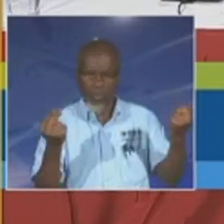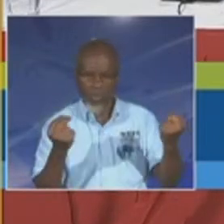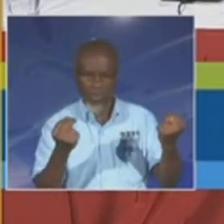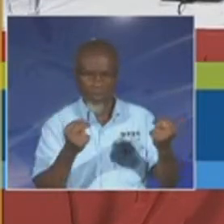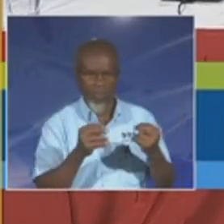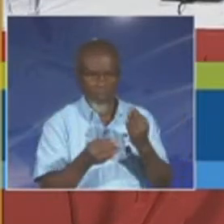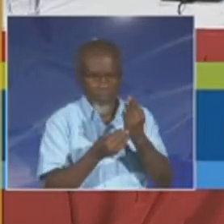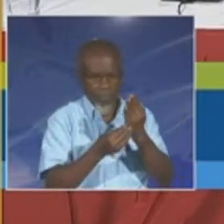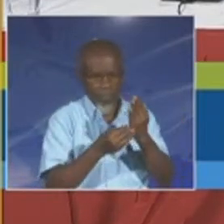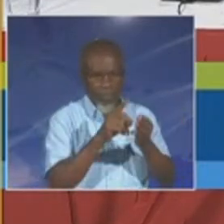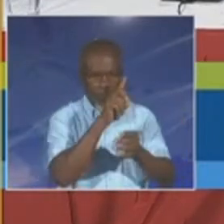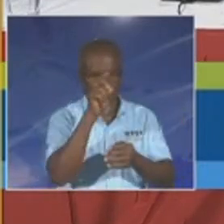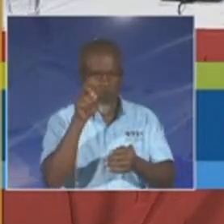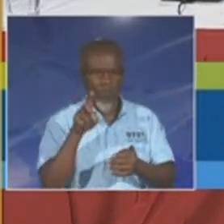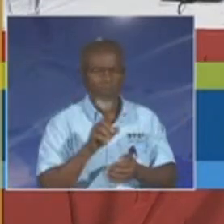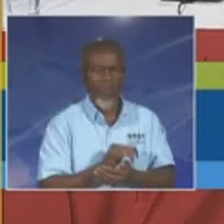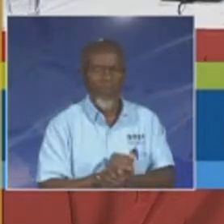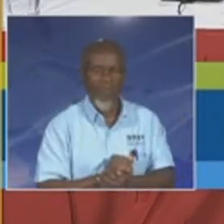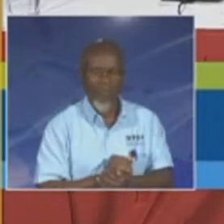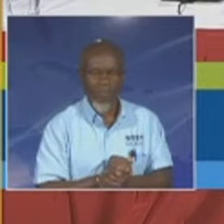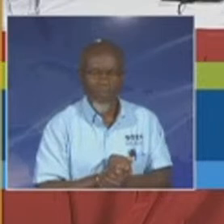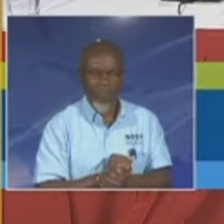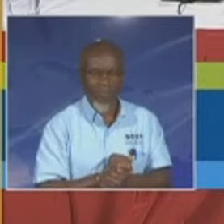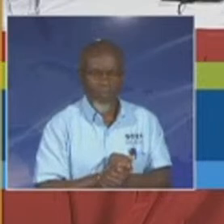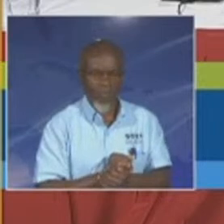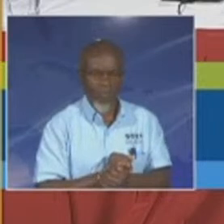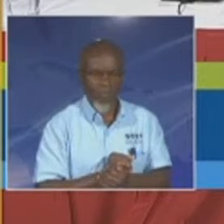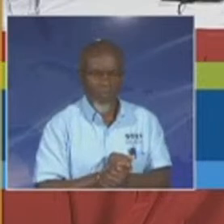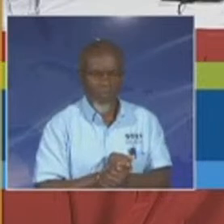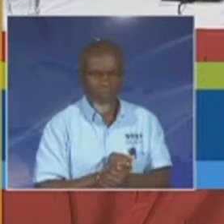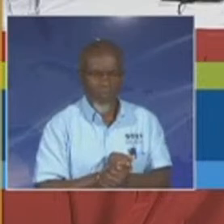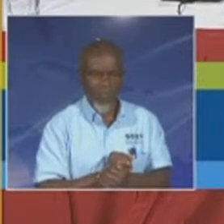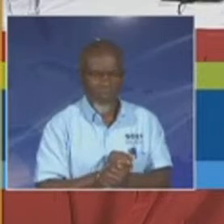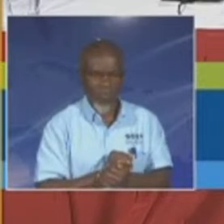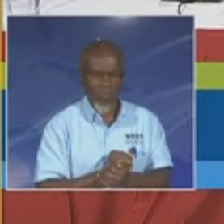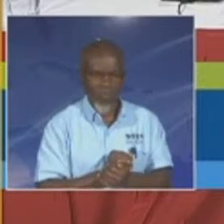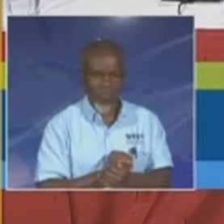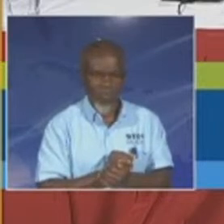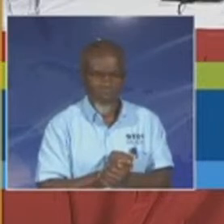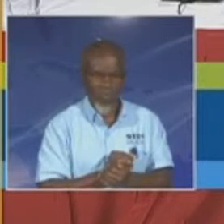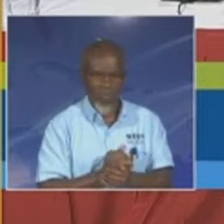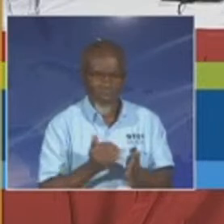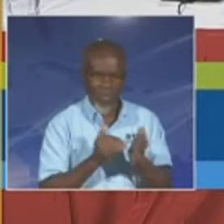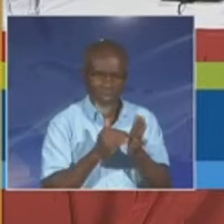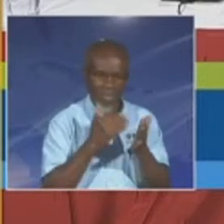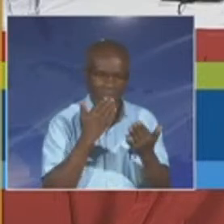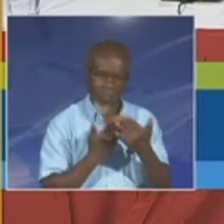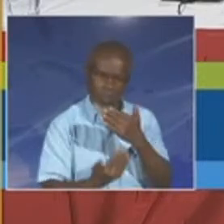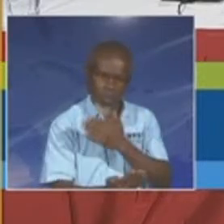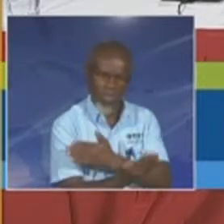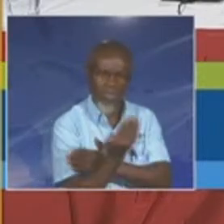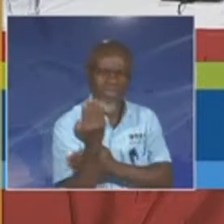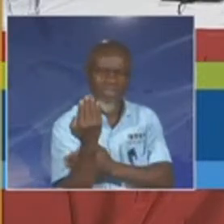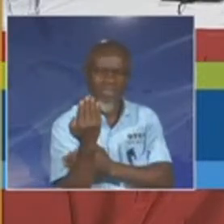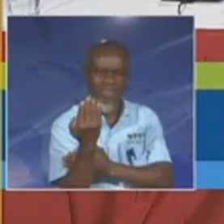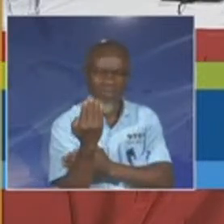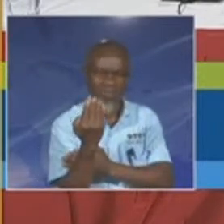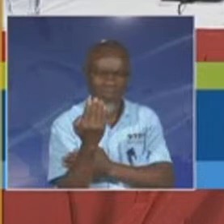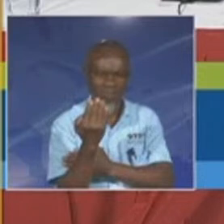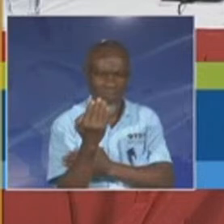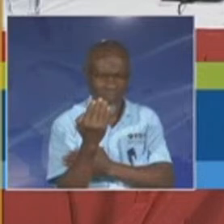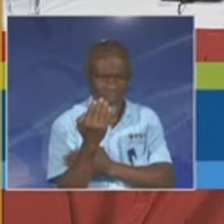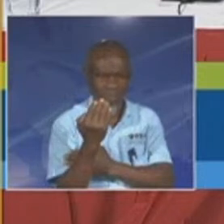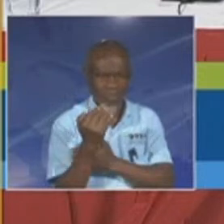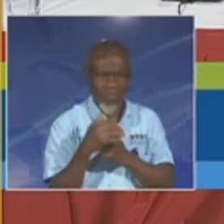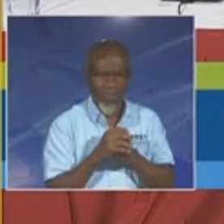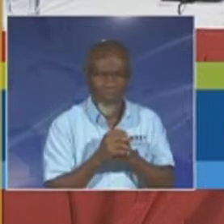Ms. Lindo? Good morning again. Good morning again. So my next follow-up question is,